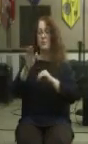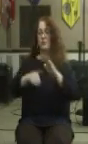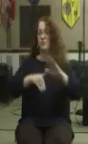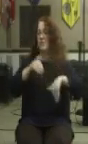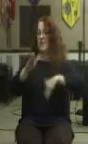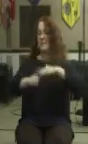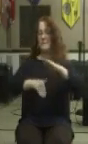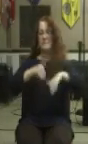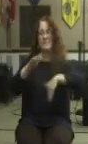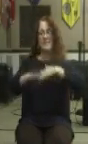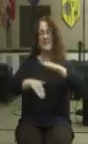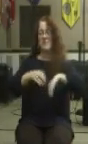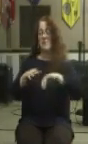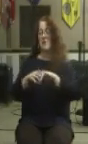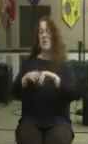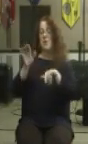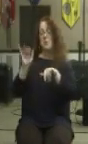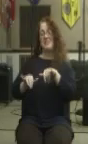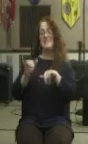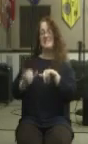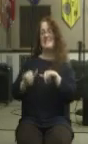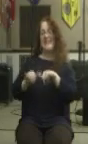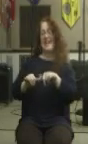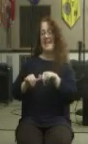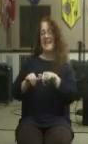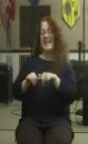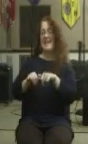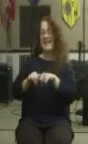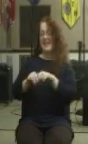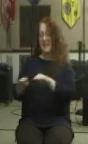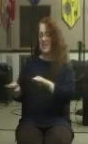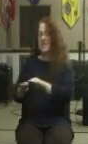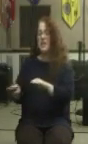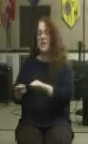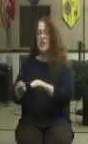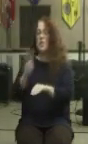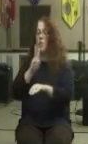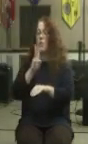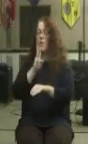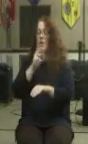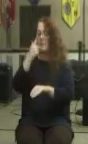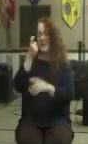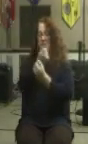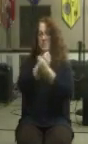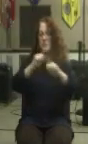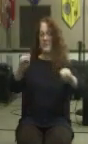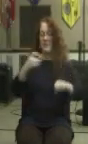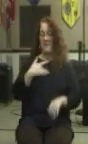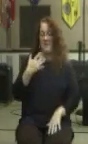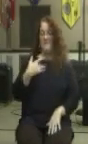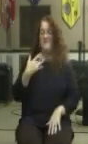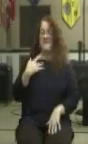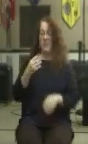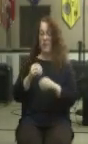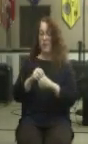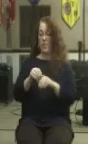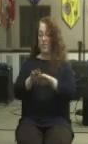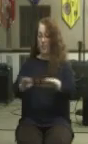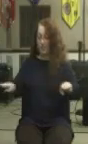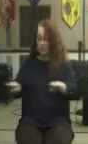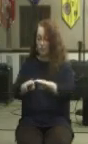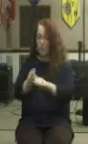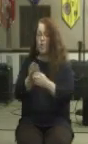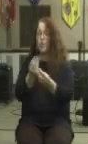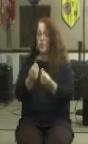how to swim. We're staying in the shallows because we feel safety. We can still feel the